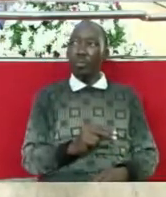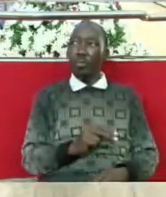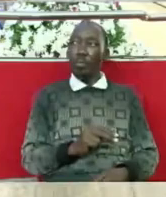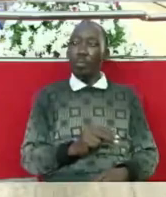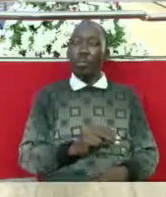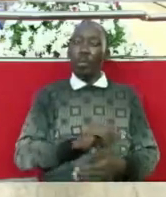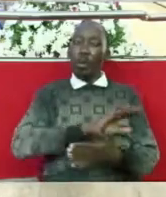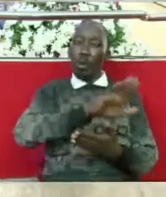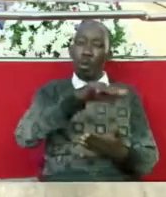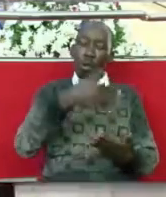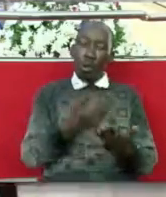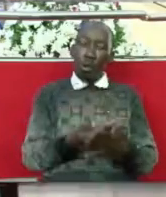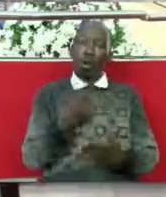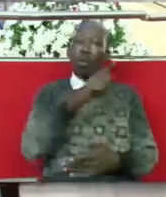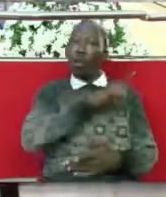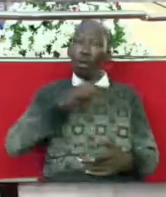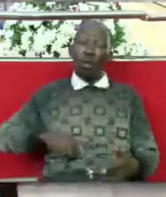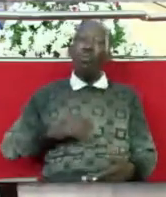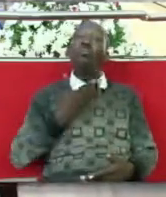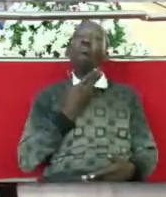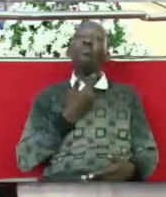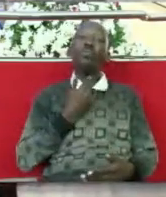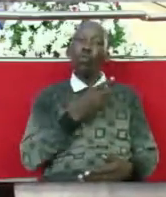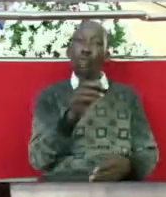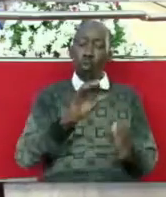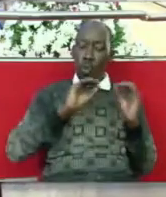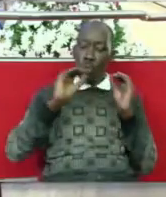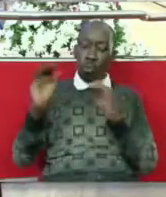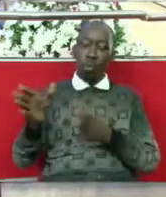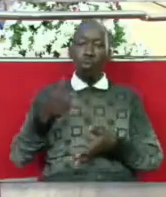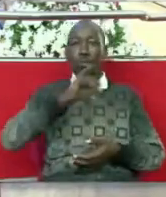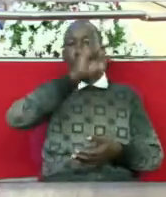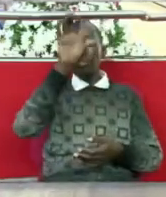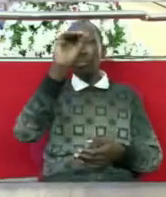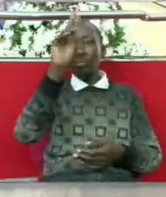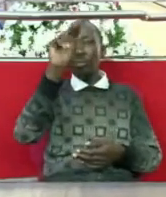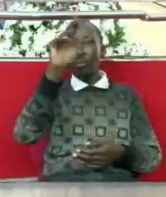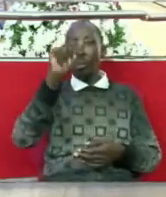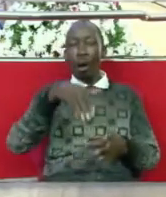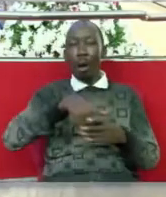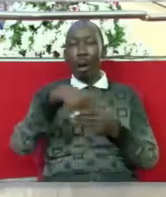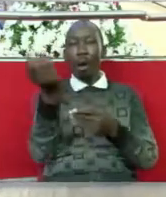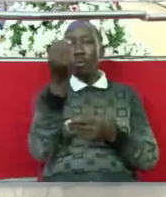All that the Lord is requiring of you is to throw Jonah out of the boat.